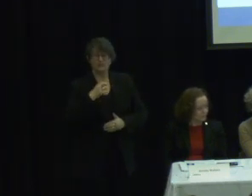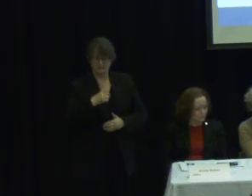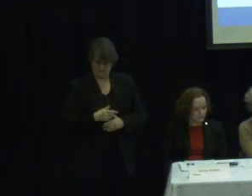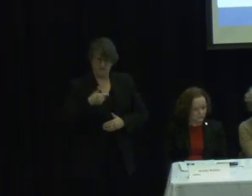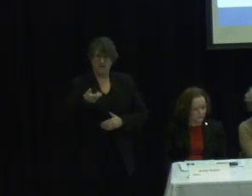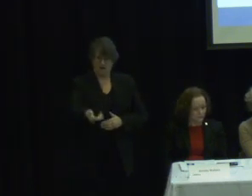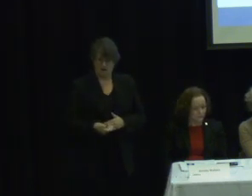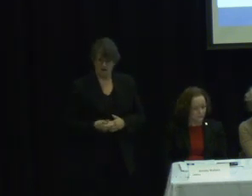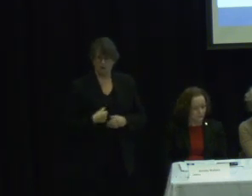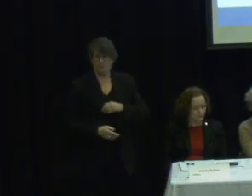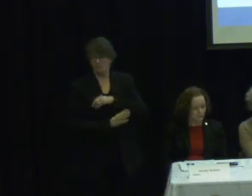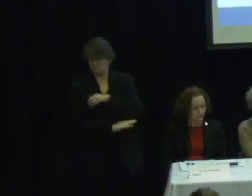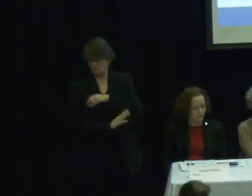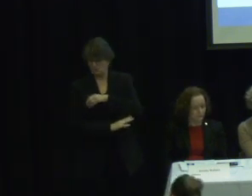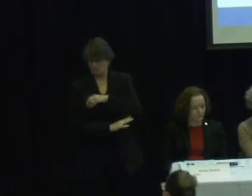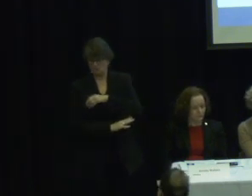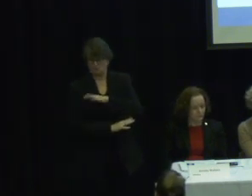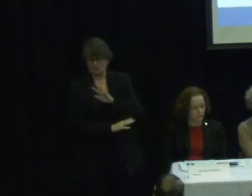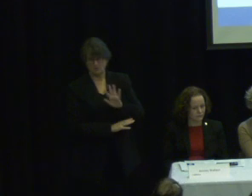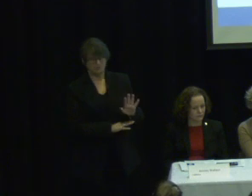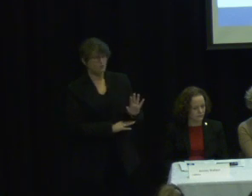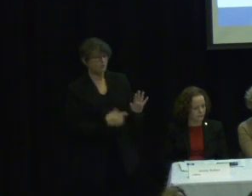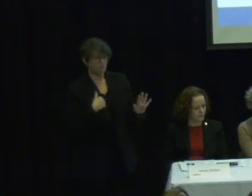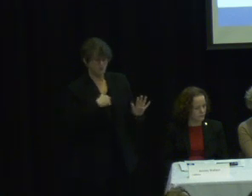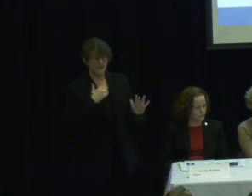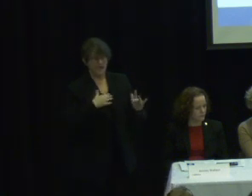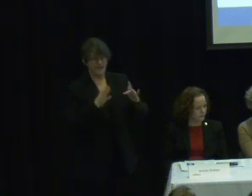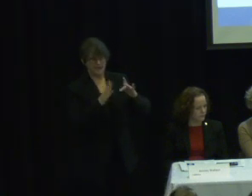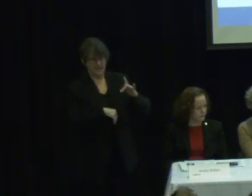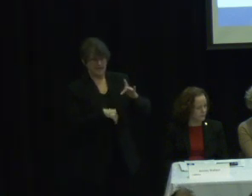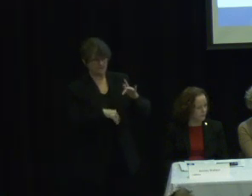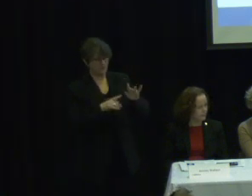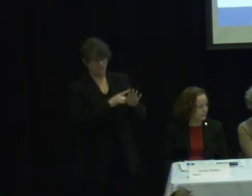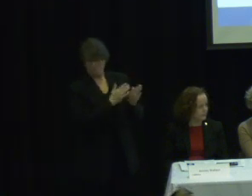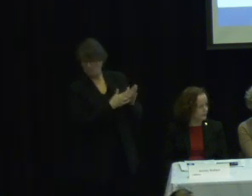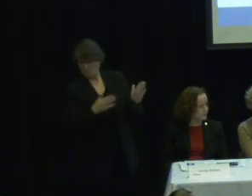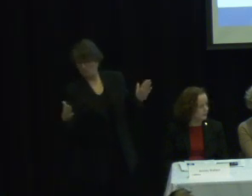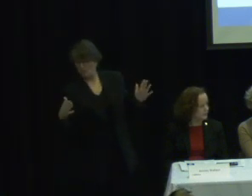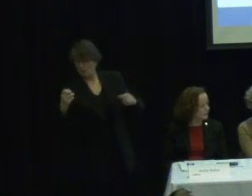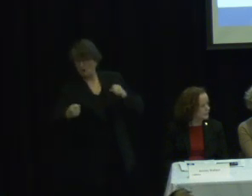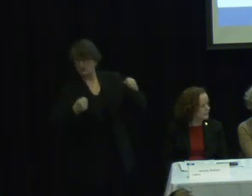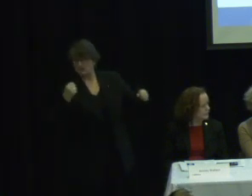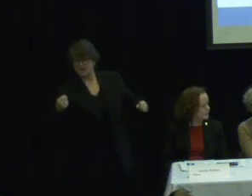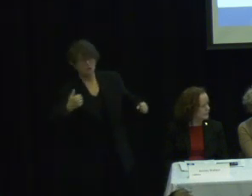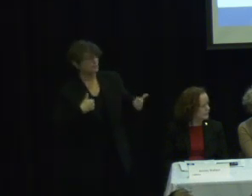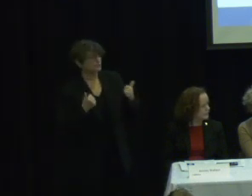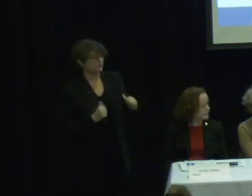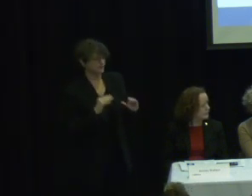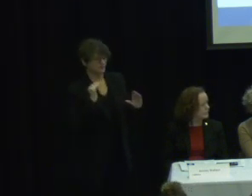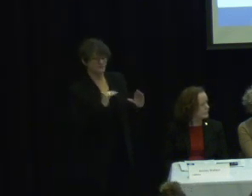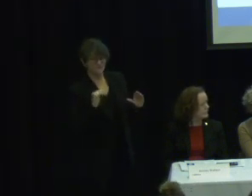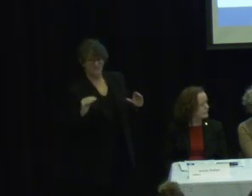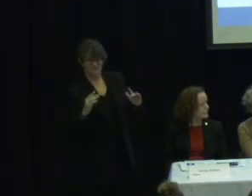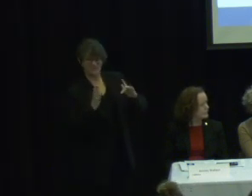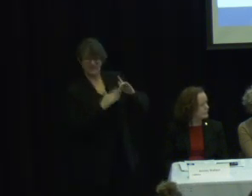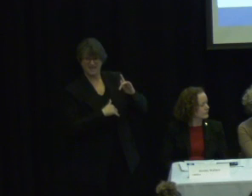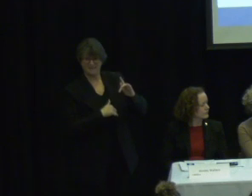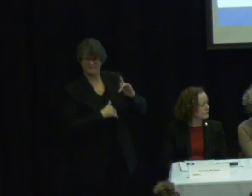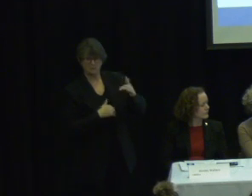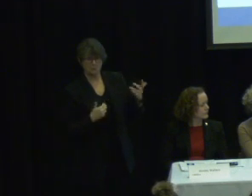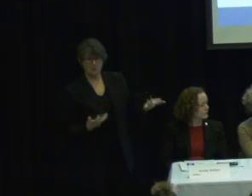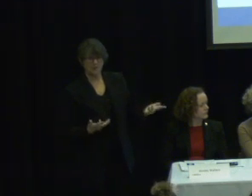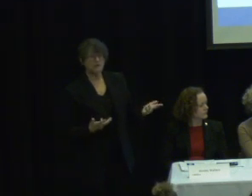fall, which has, you know, I want to acknowledge, we've had a gap in this area all year. We're trying to fill that gap with